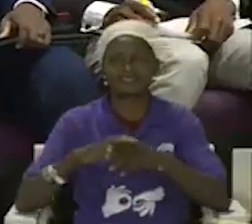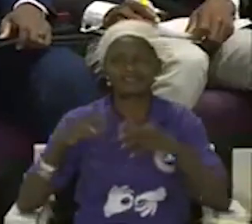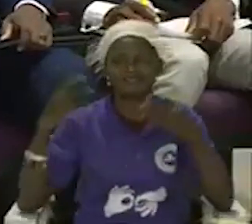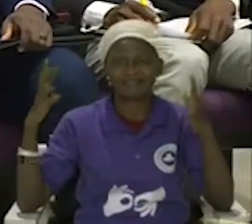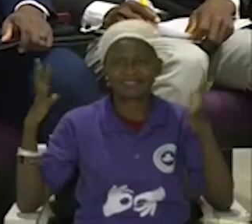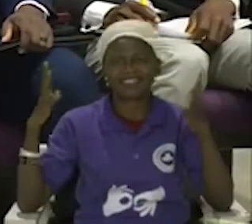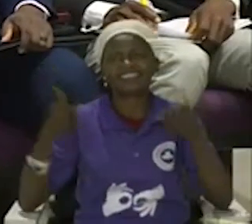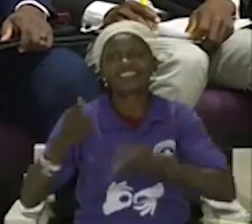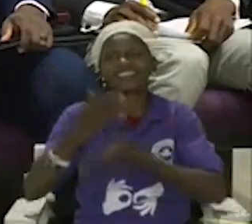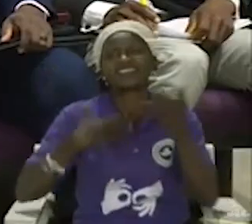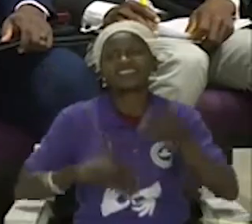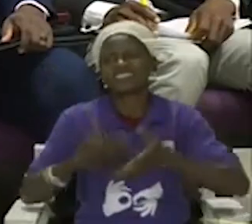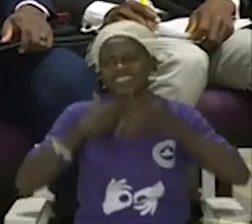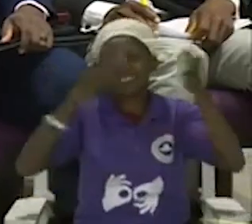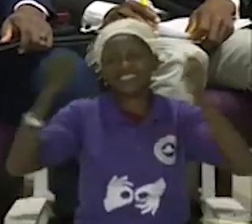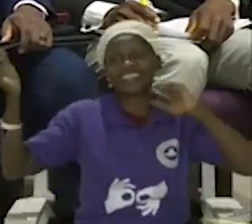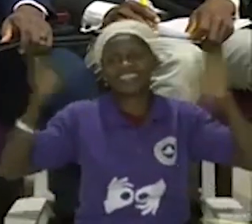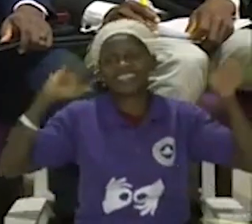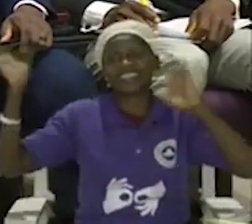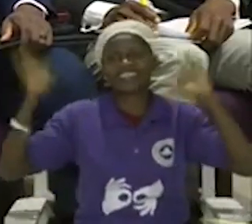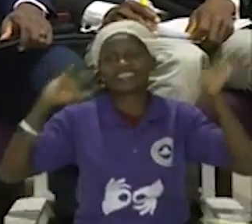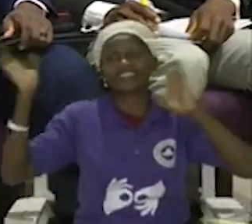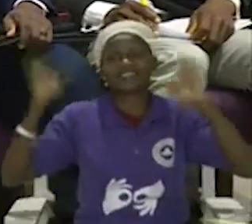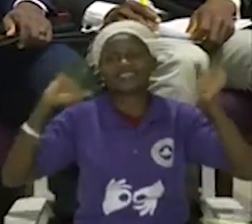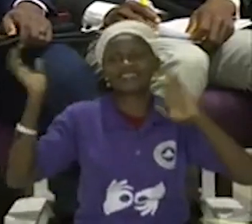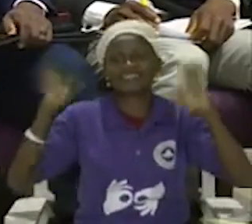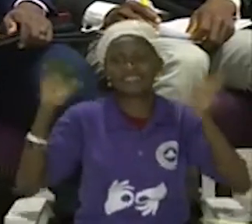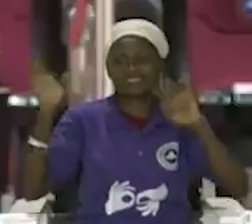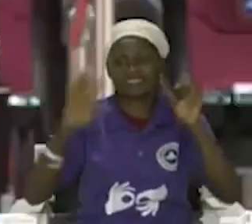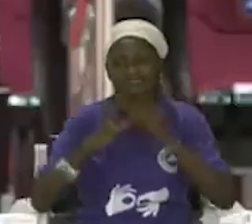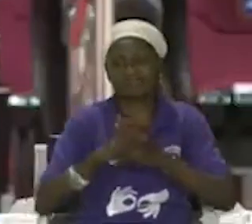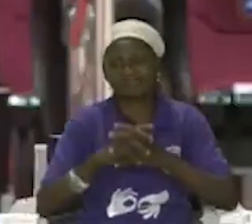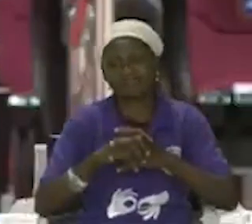Let somebody shout hallelujah.